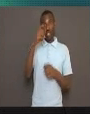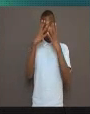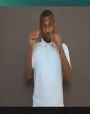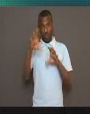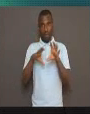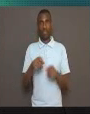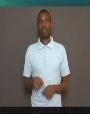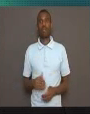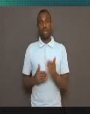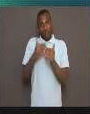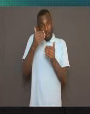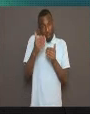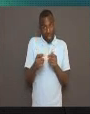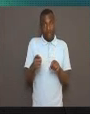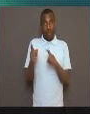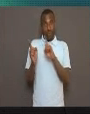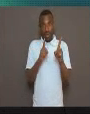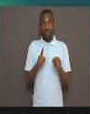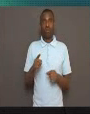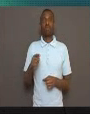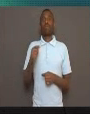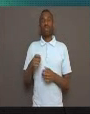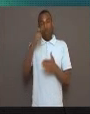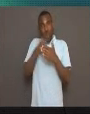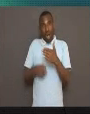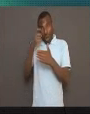Next, we enter our values.